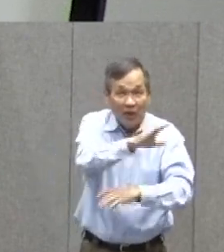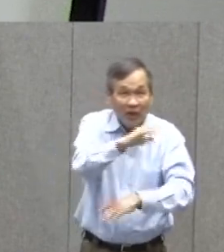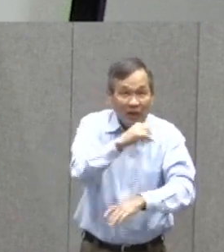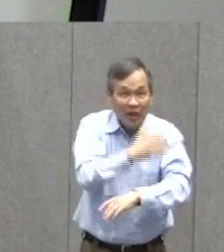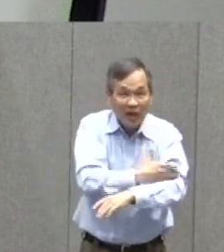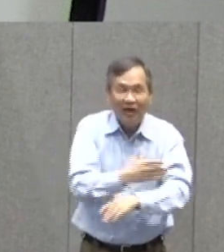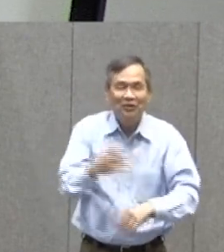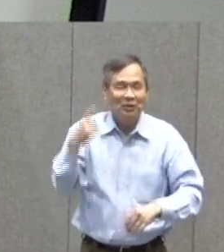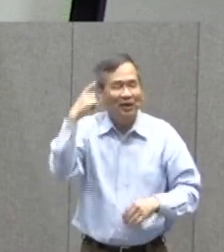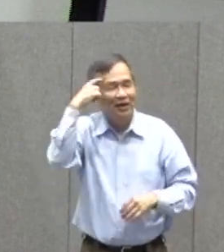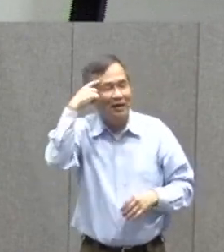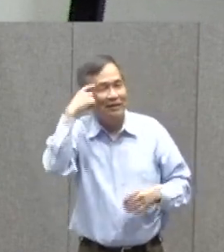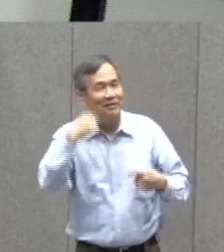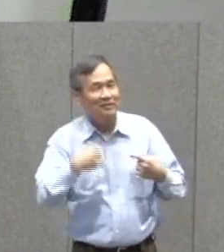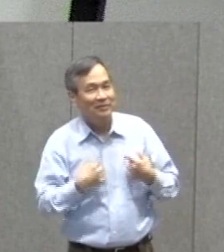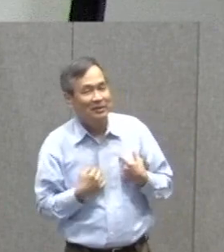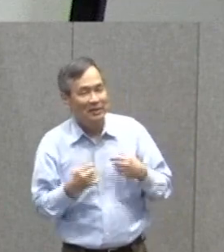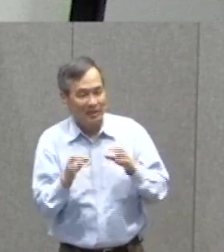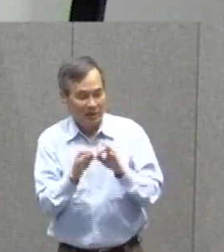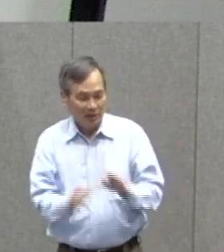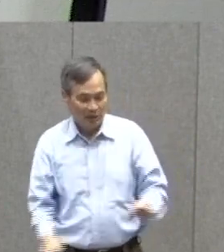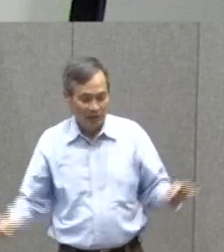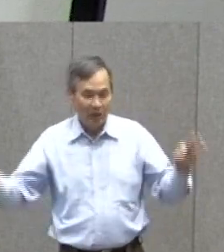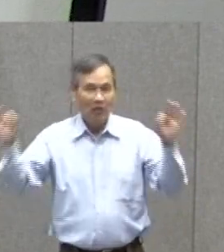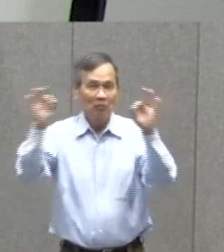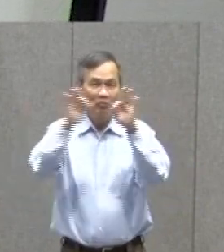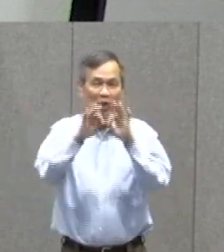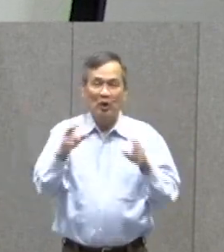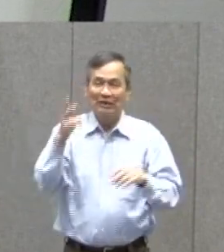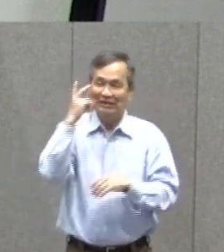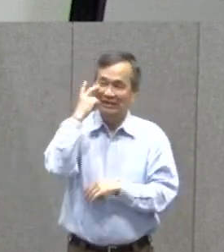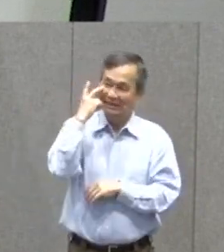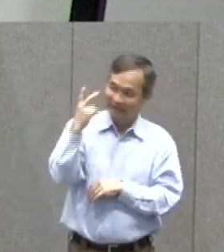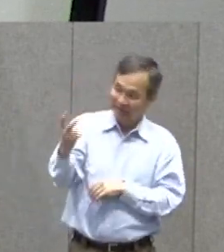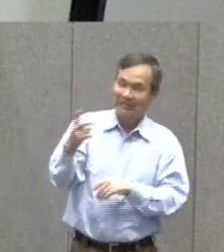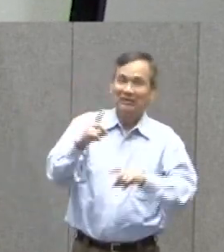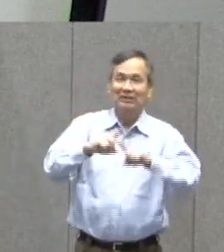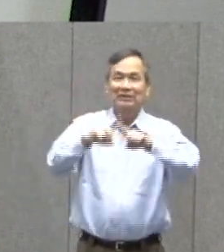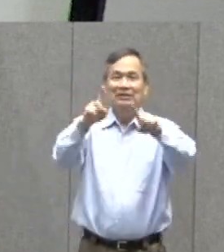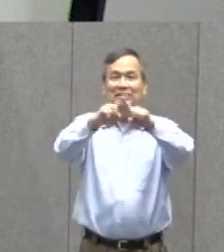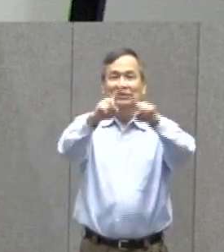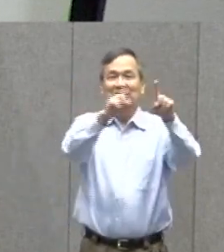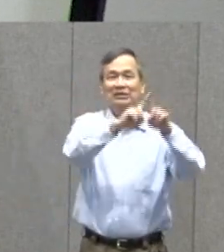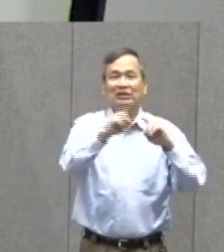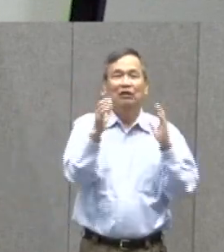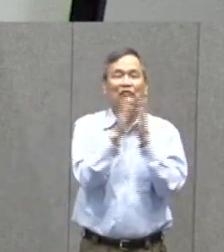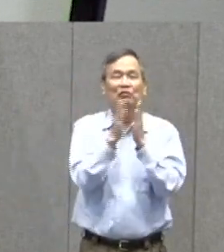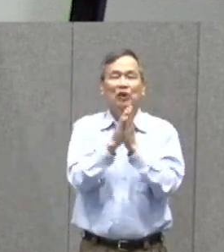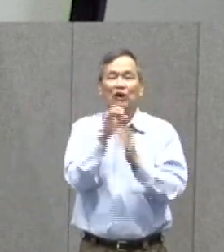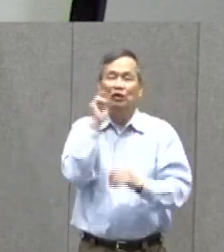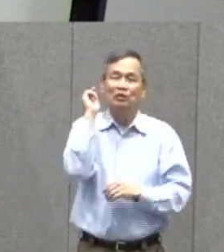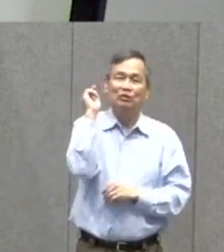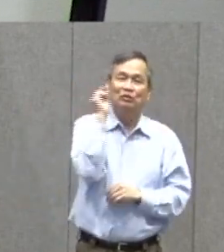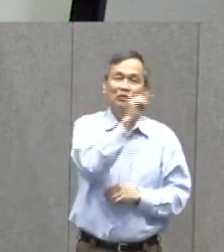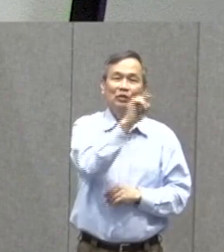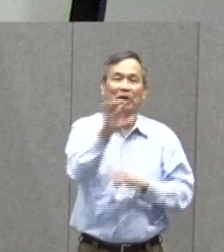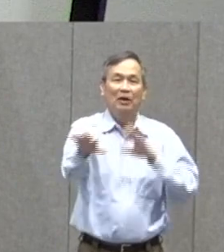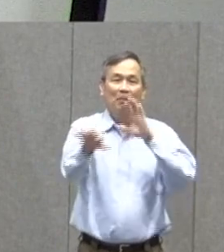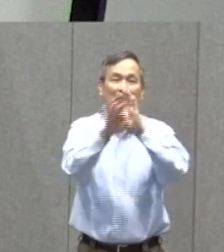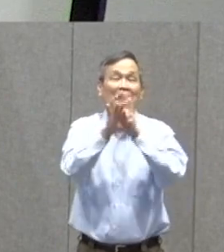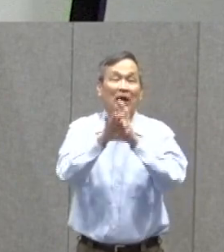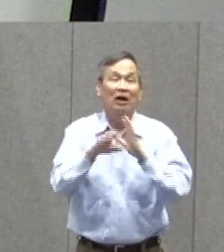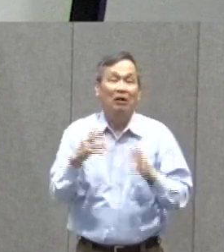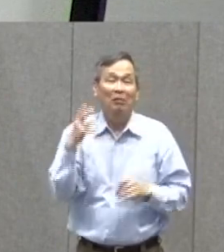I think that is very important to see all the different books that she can select from. Very